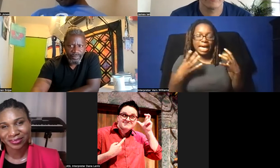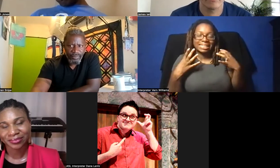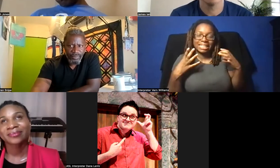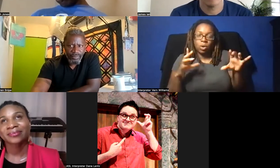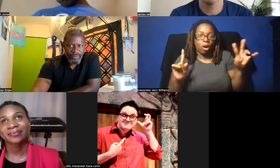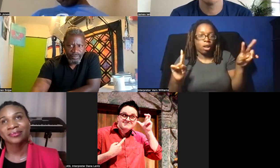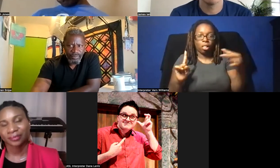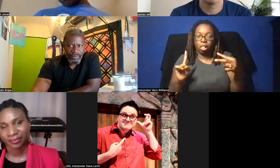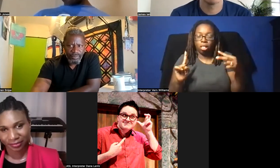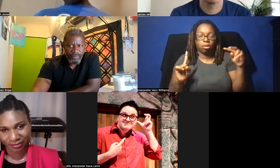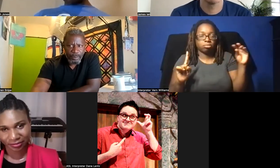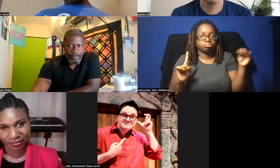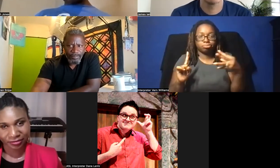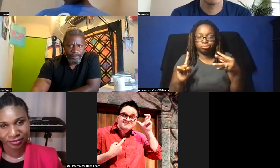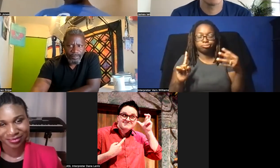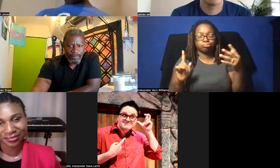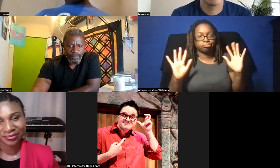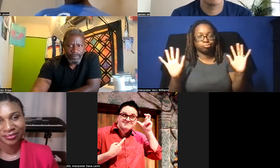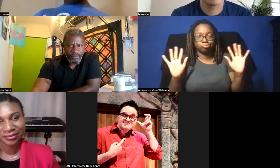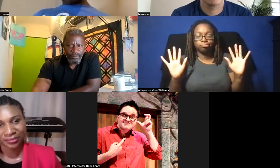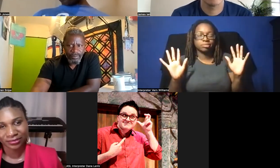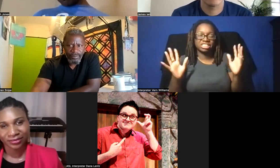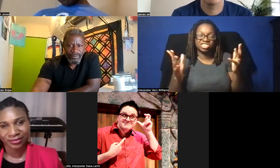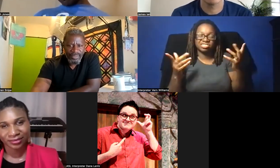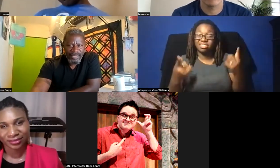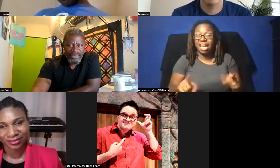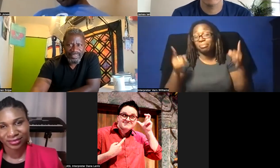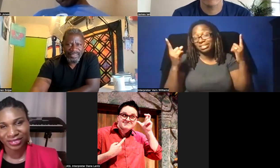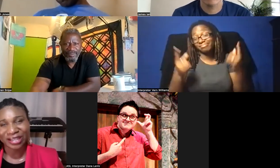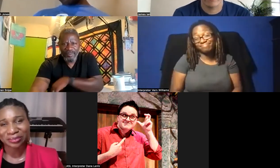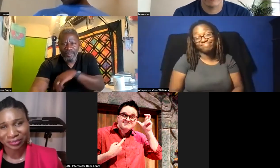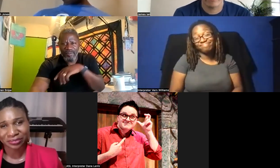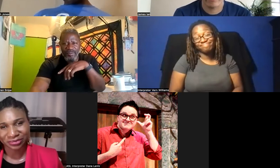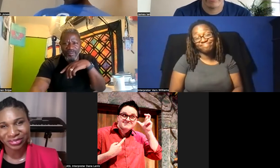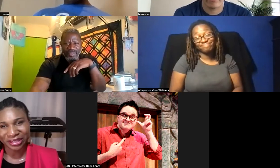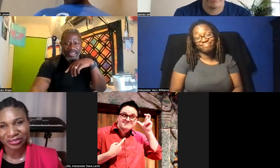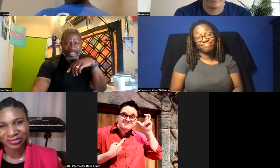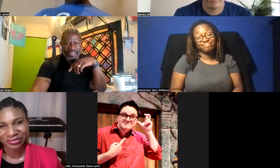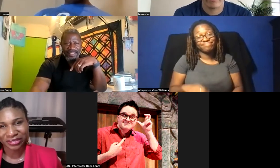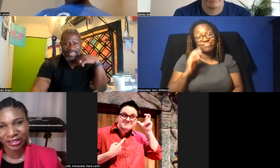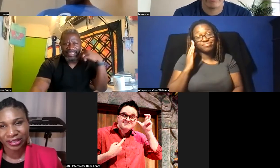it. It just kind of happened as such. Yeah. Yeah.